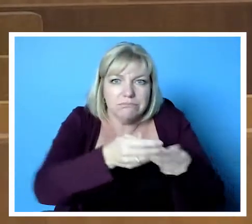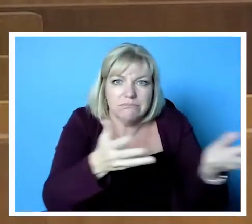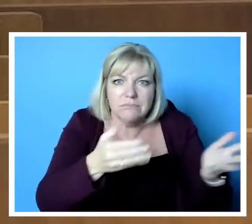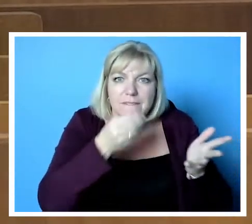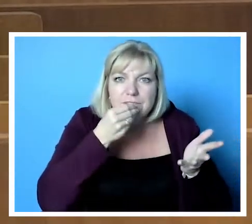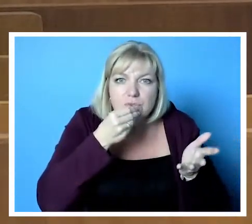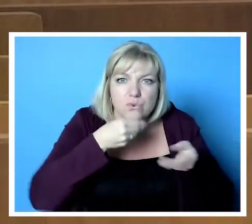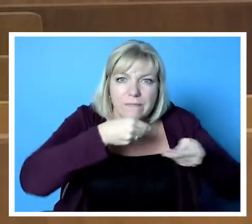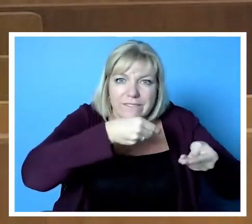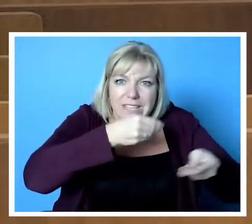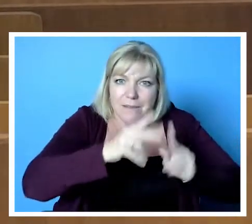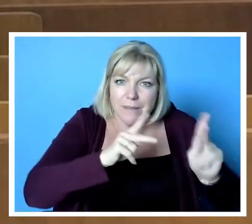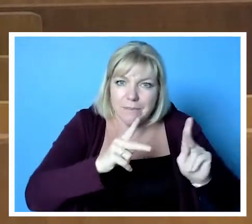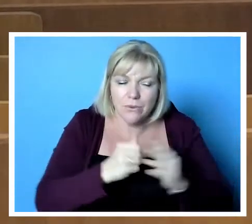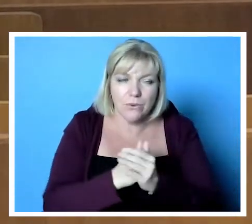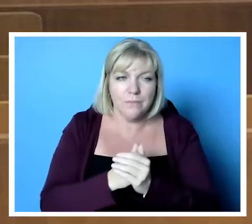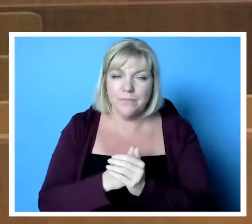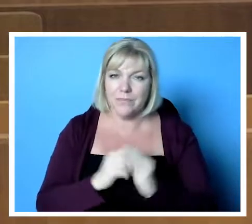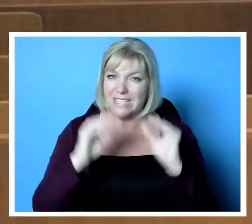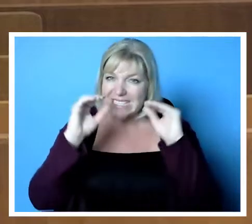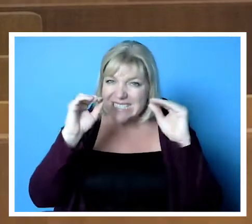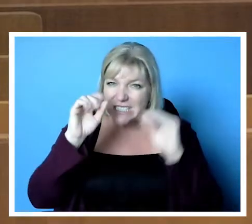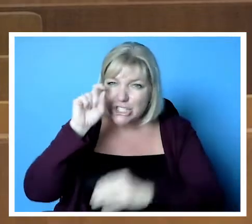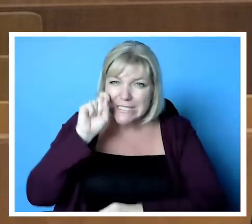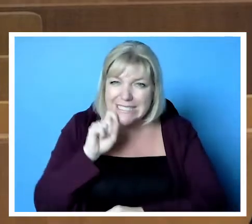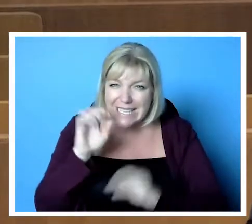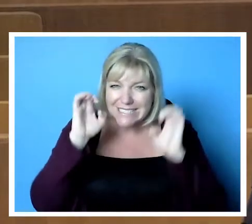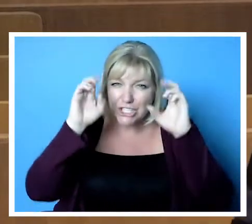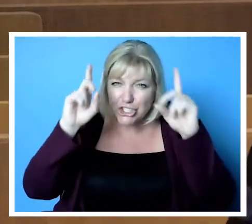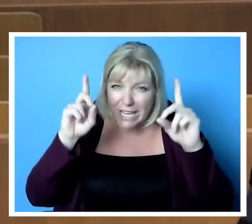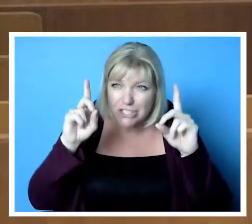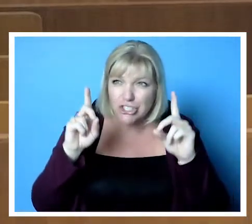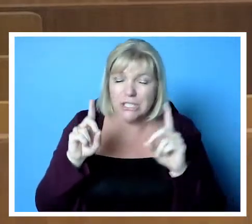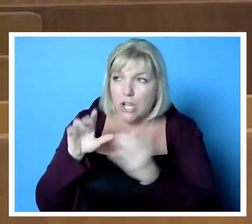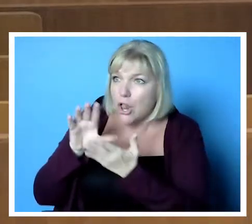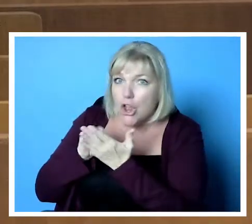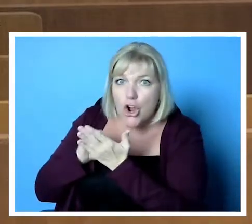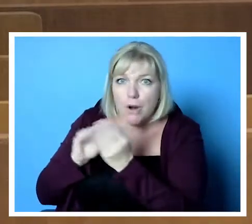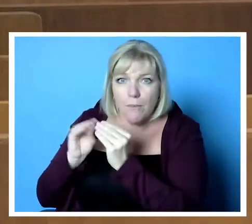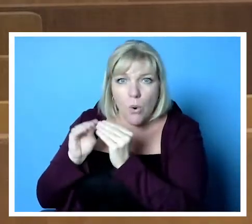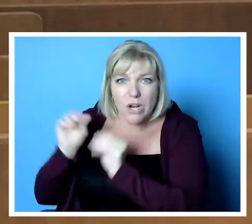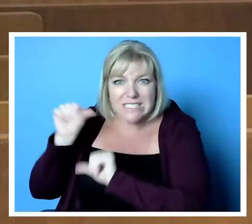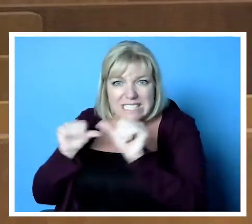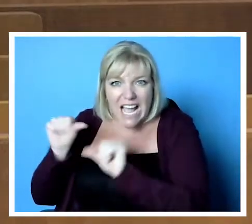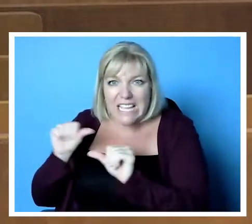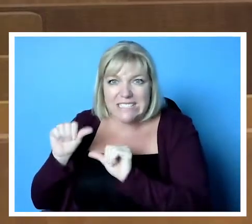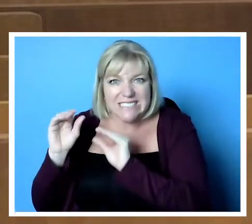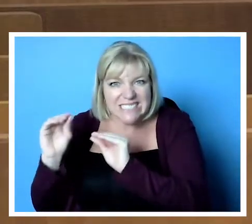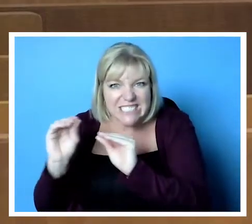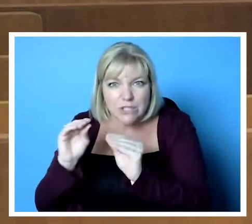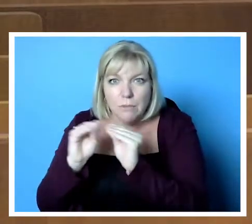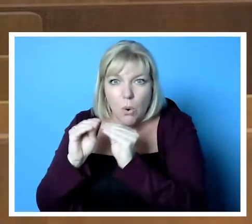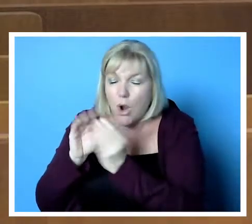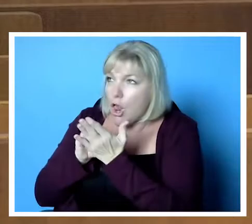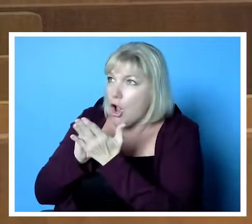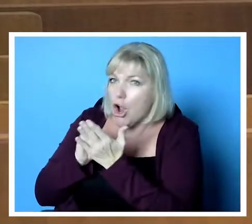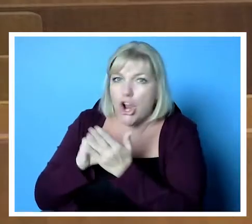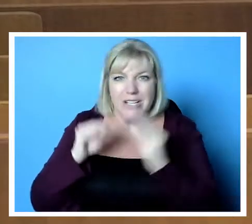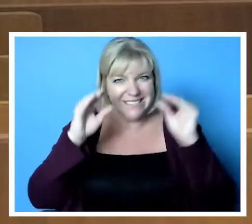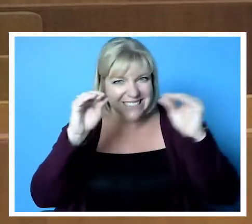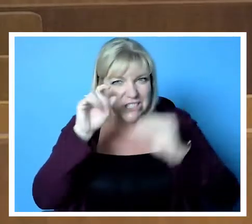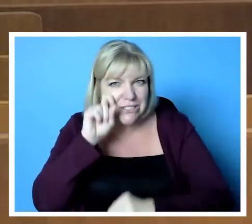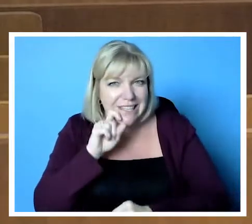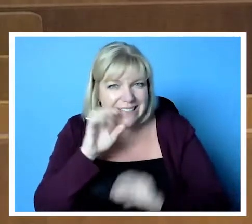She begins teaching sex education as science reveals new information about the virus. And